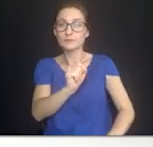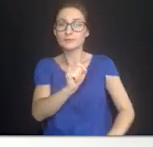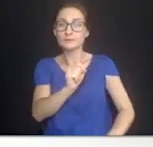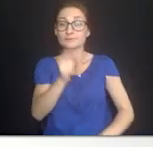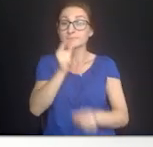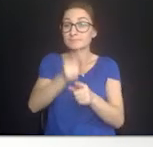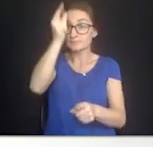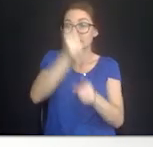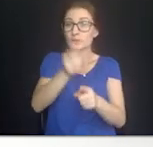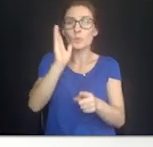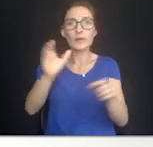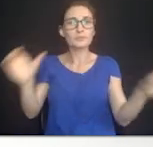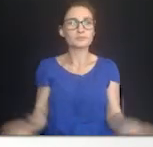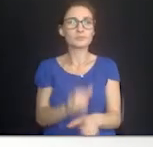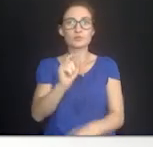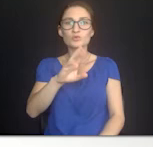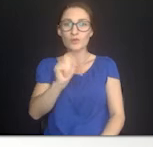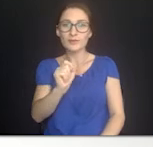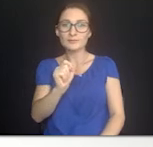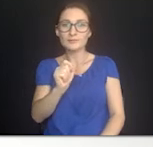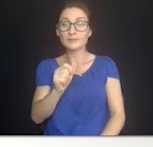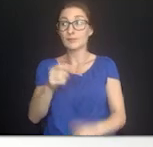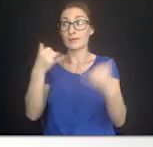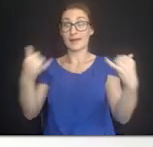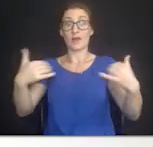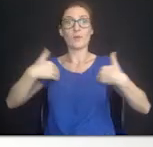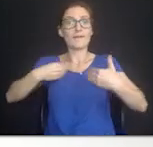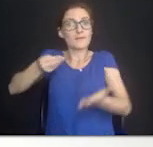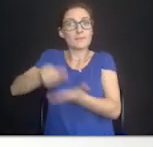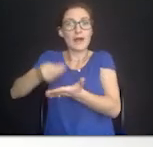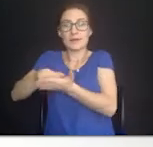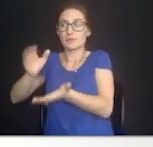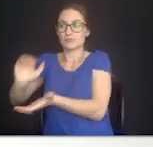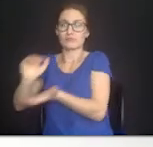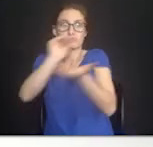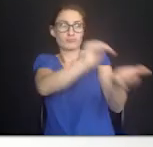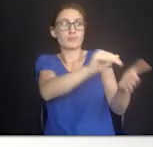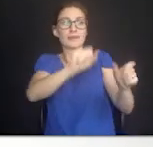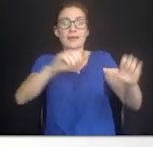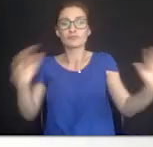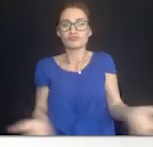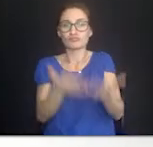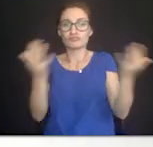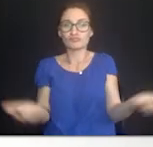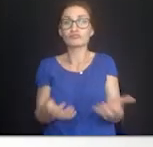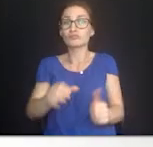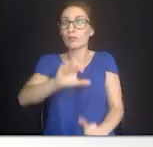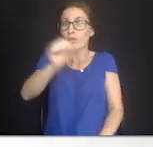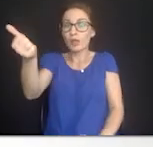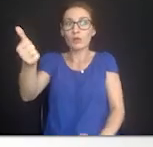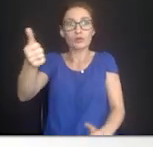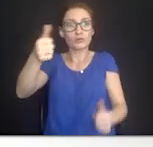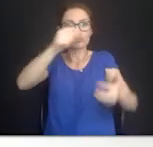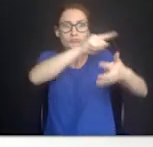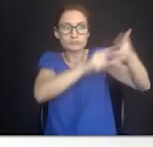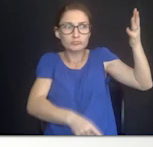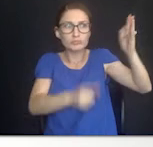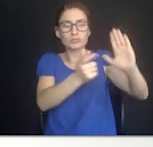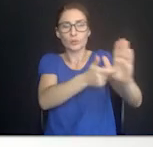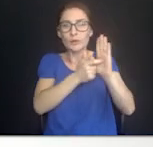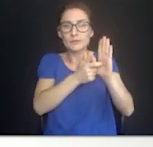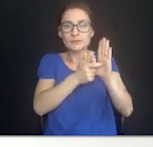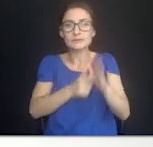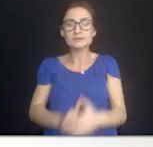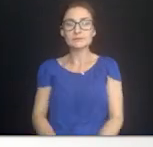done. But now there's actually money to put in it, right? To sustain all these things that we needed on the last slide, right? So with my clients, we go